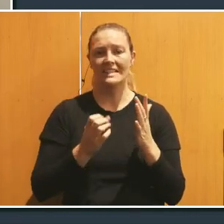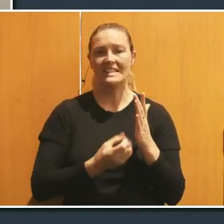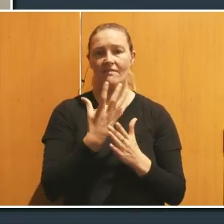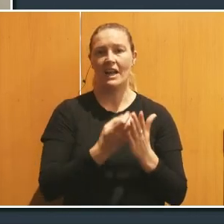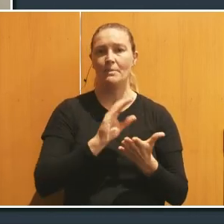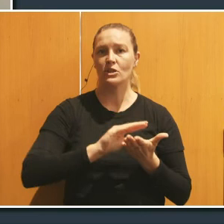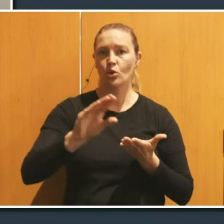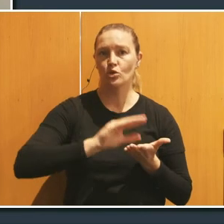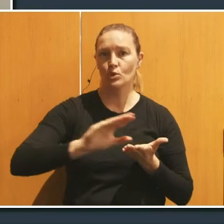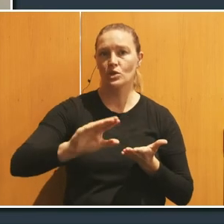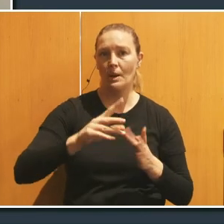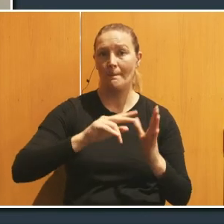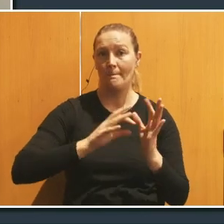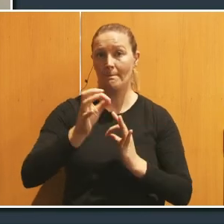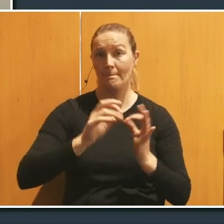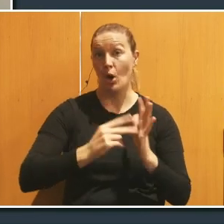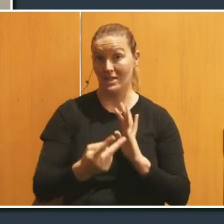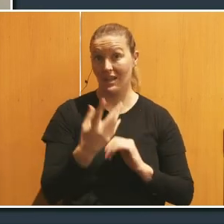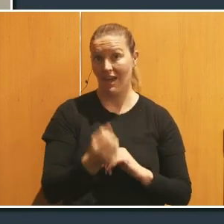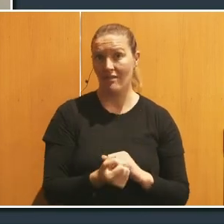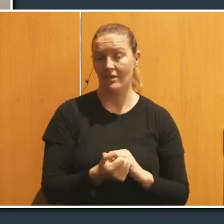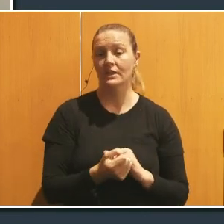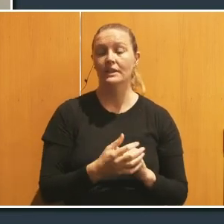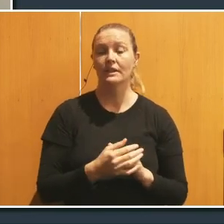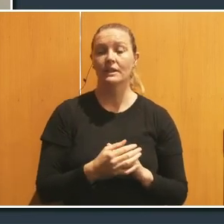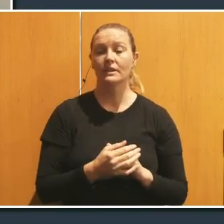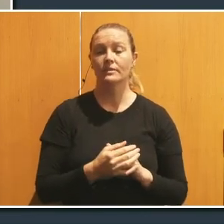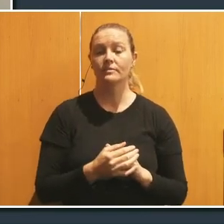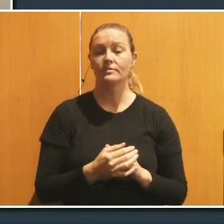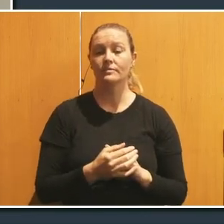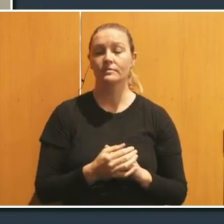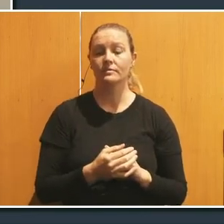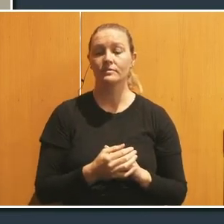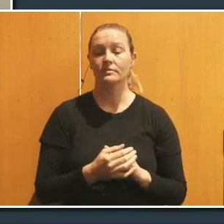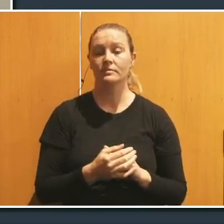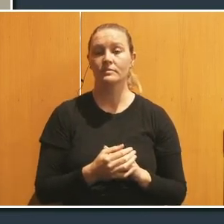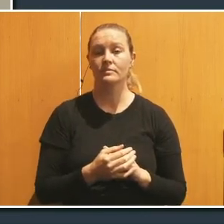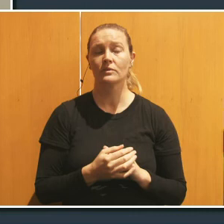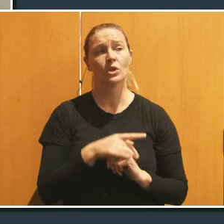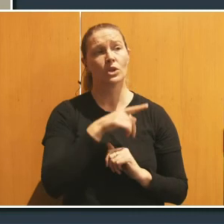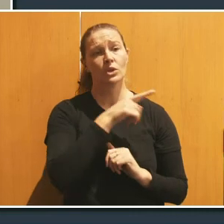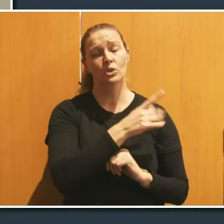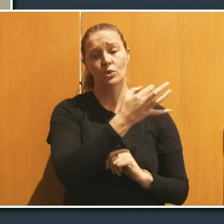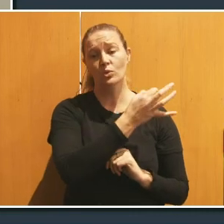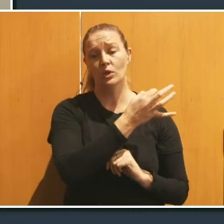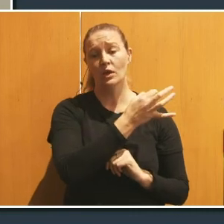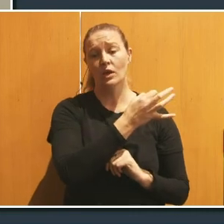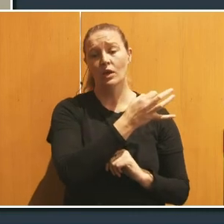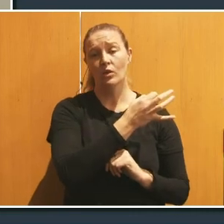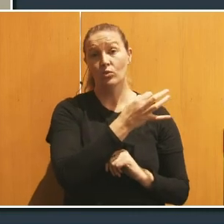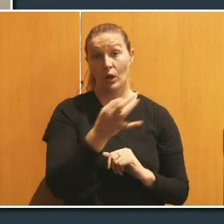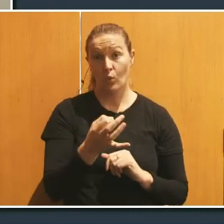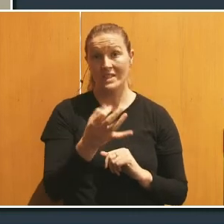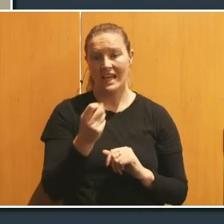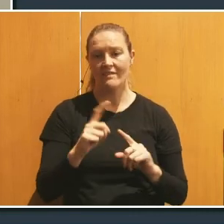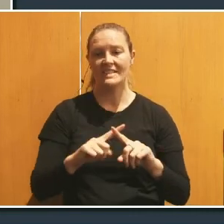policy. Just slightly diverging from that part of it, you've requested that there is a